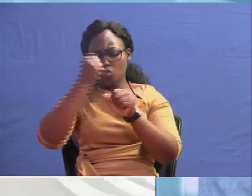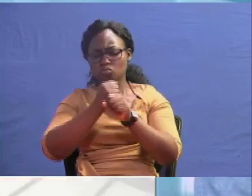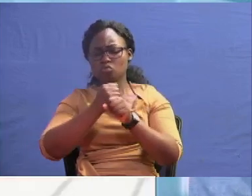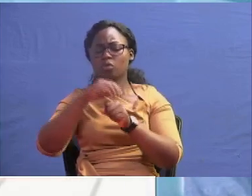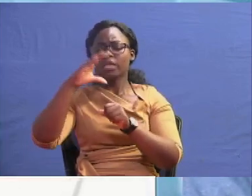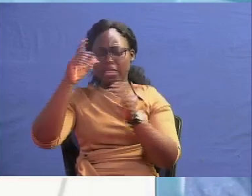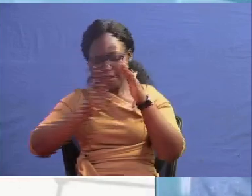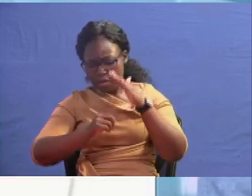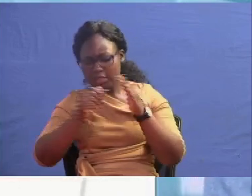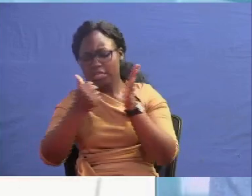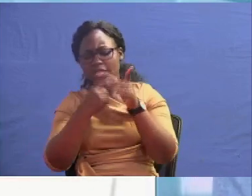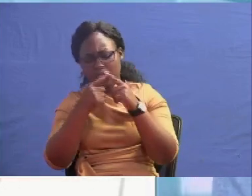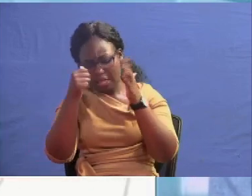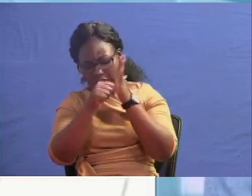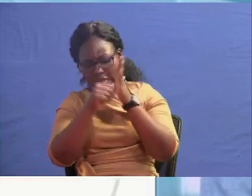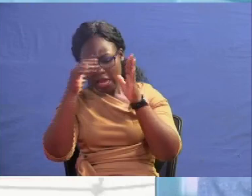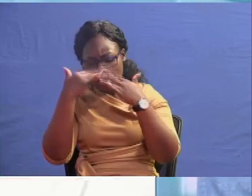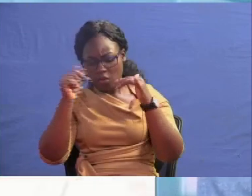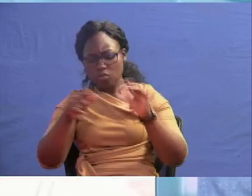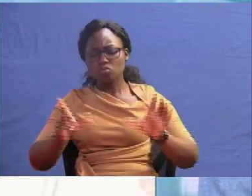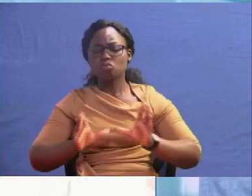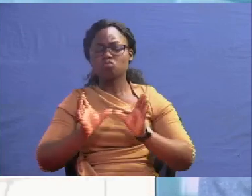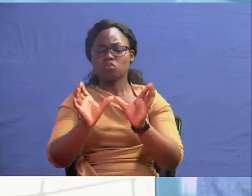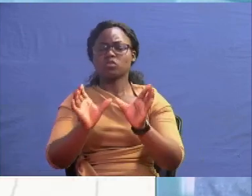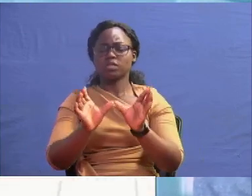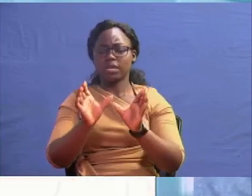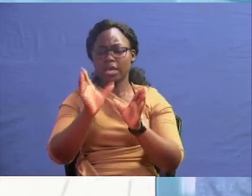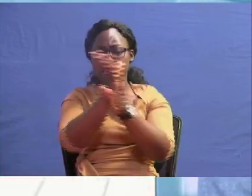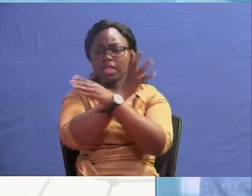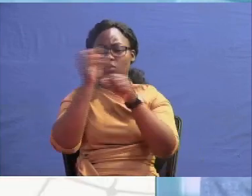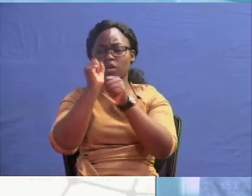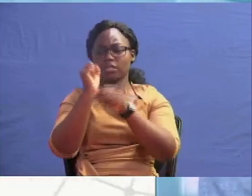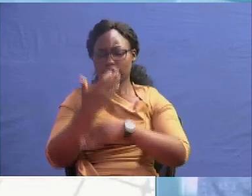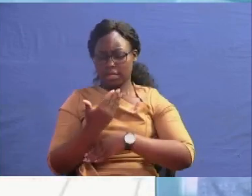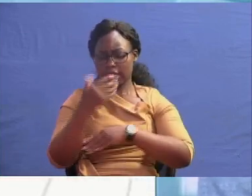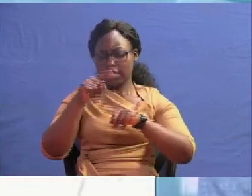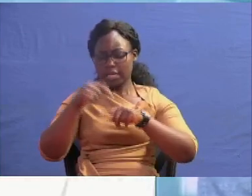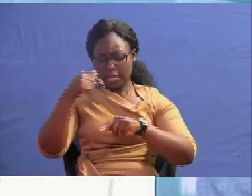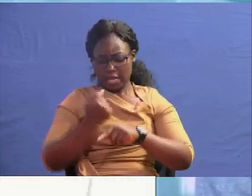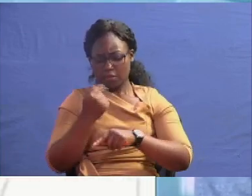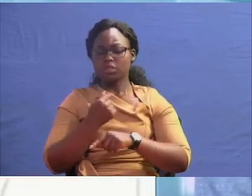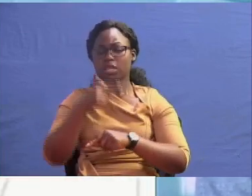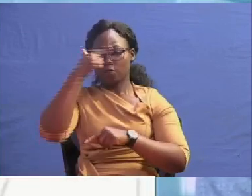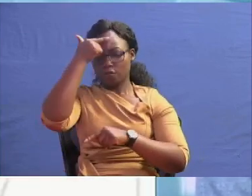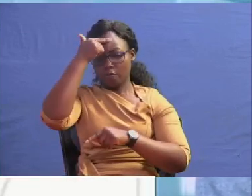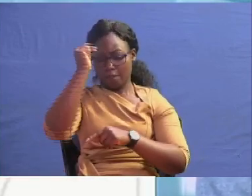a problem. Is this what is forcing the president to have to oversee the deals himself? Because I